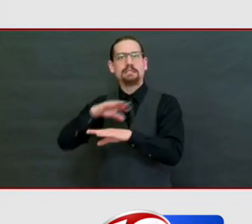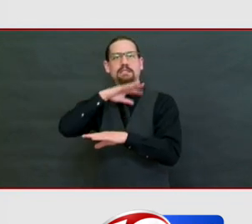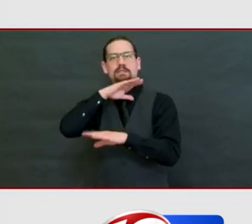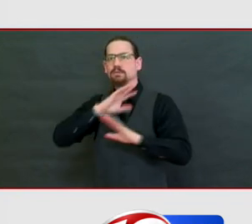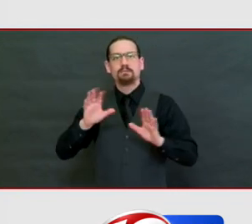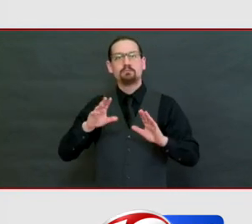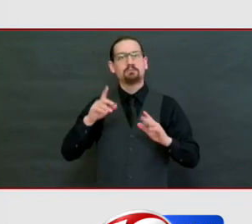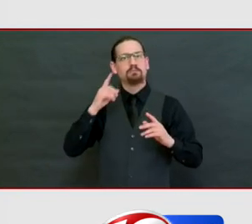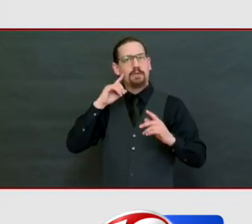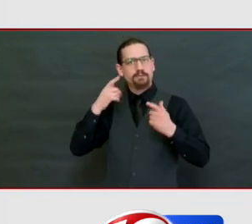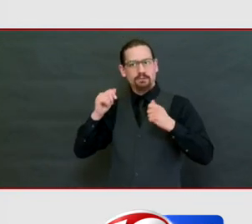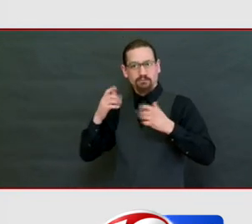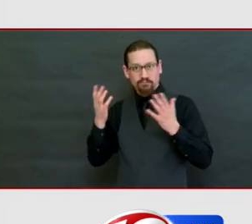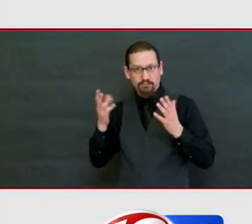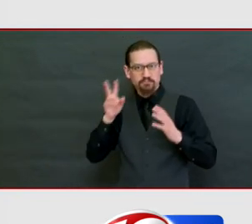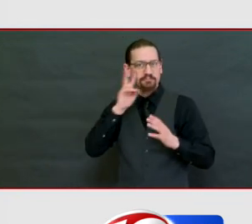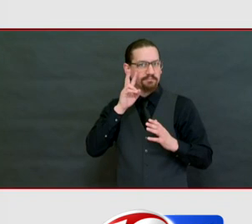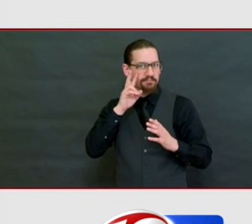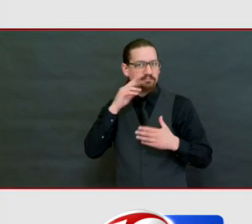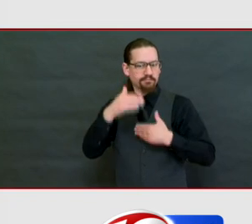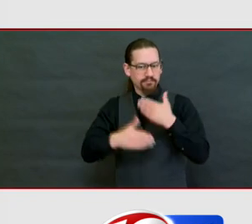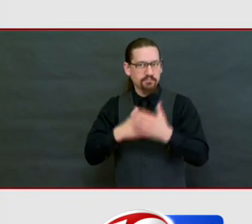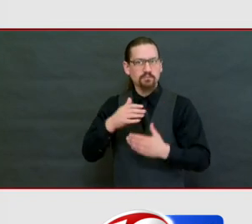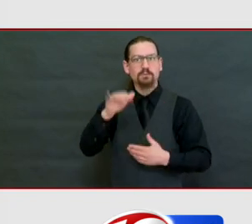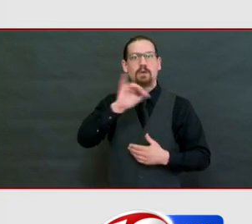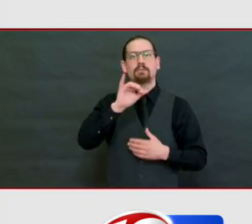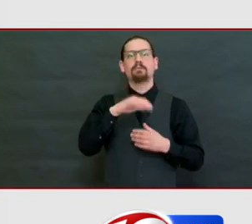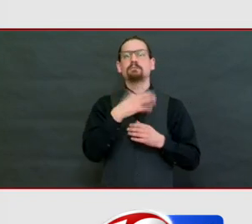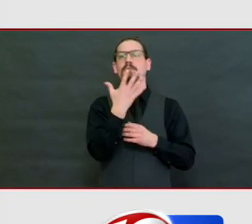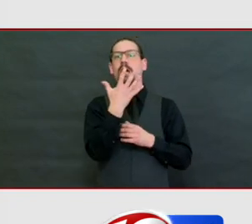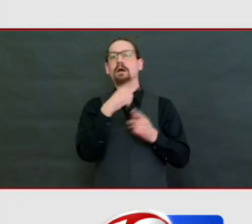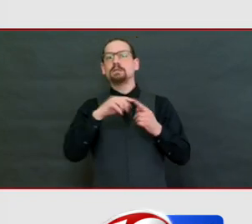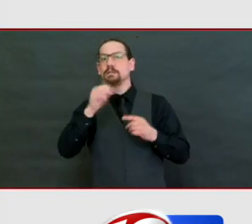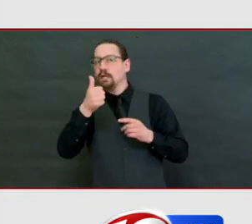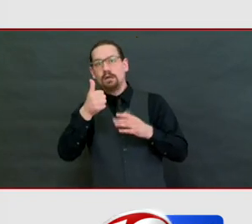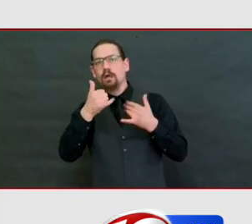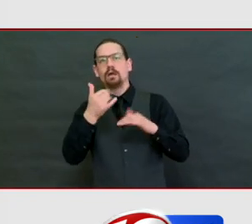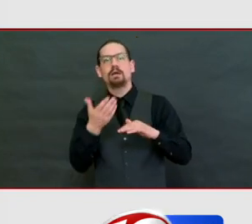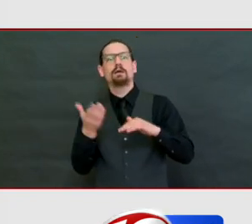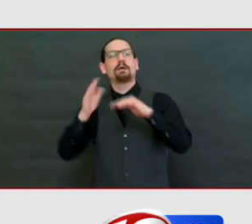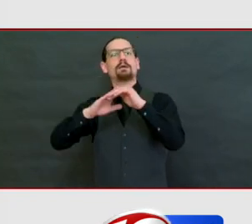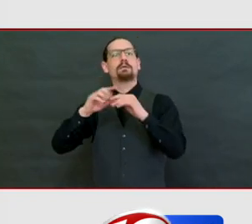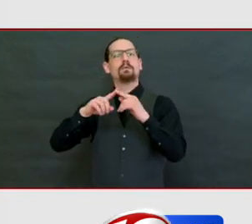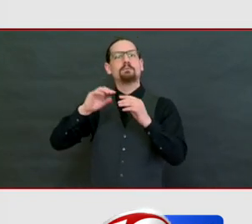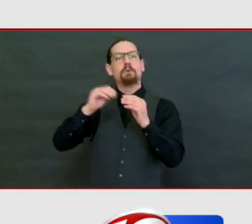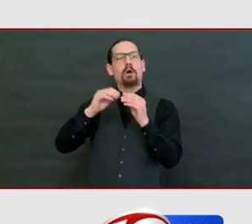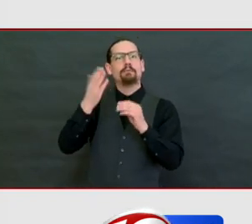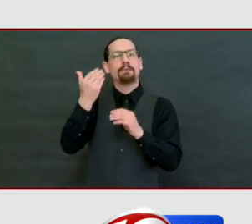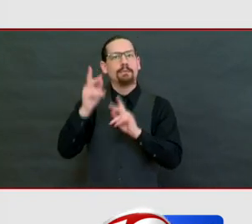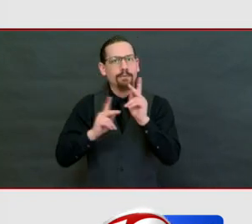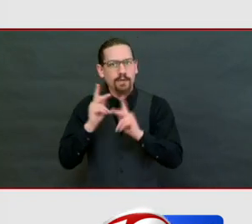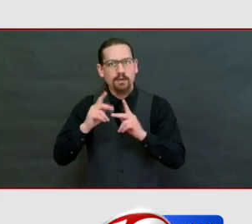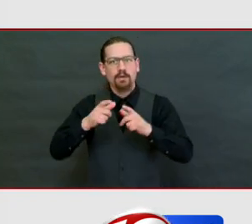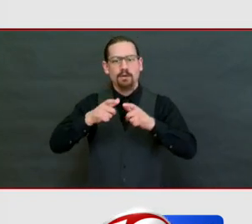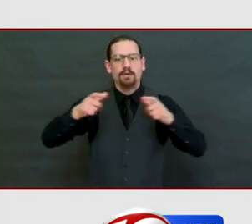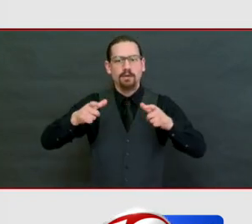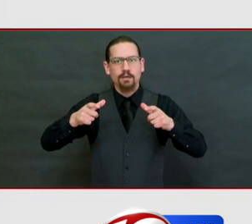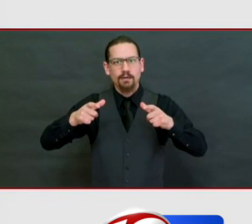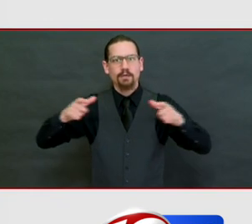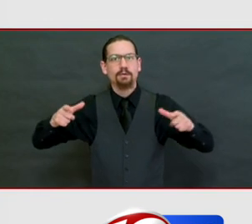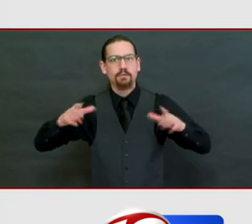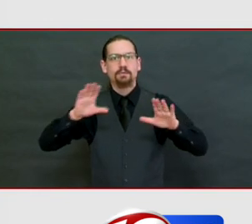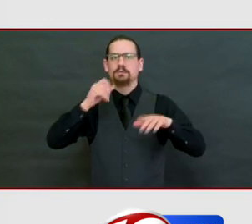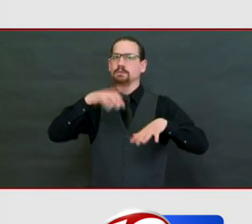If we get through that and things look stable, then we'll move to phase three, which we're calling picking up steam. Then we'll have